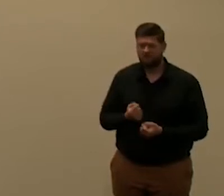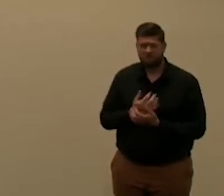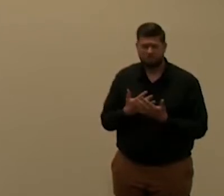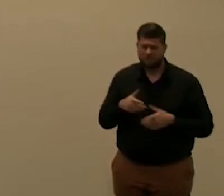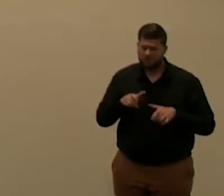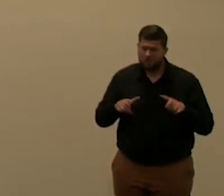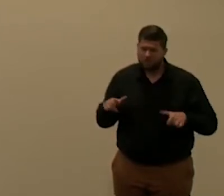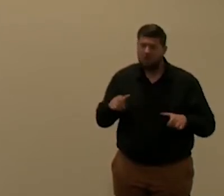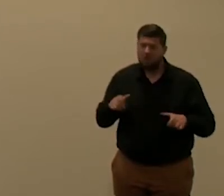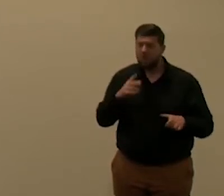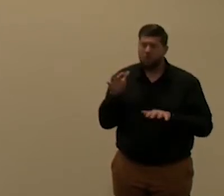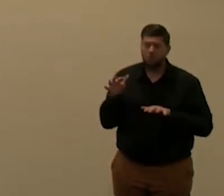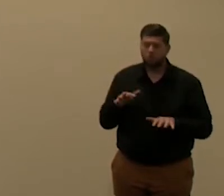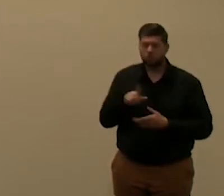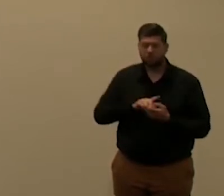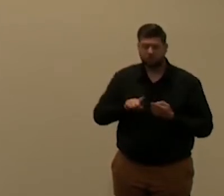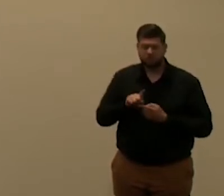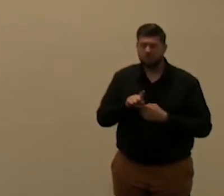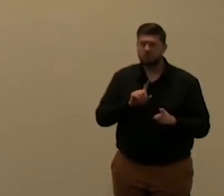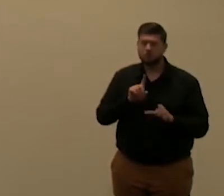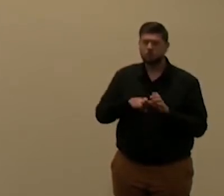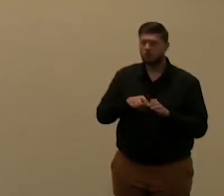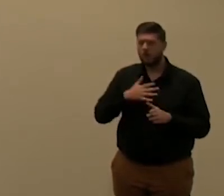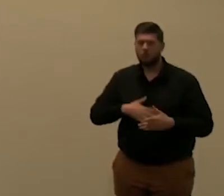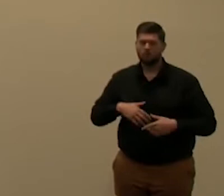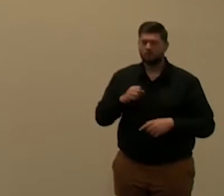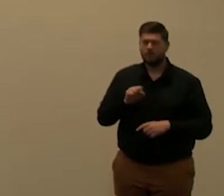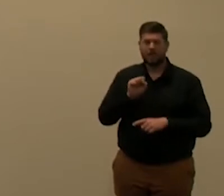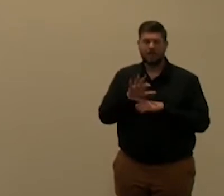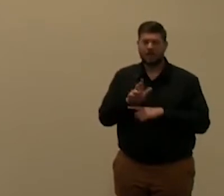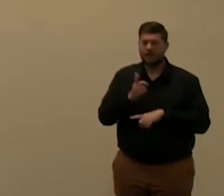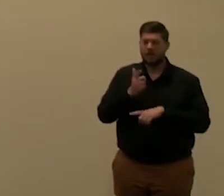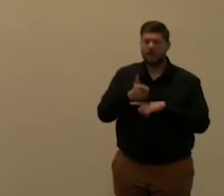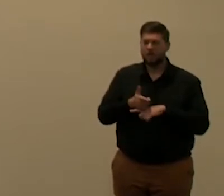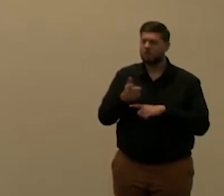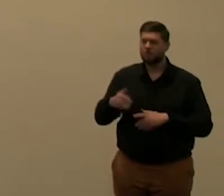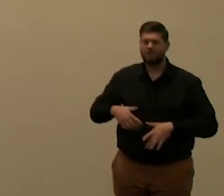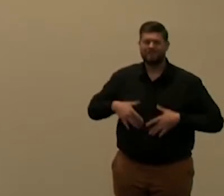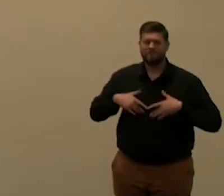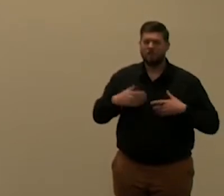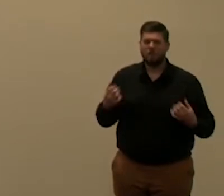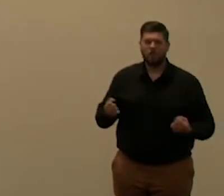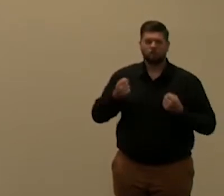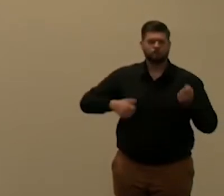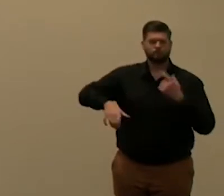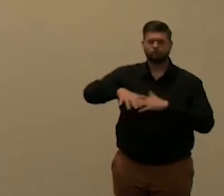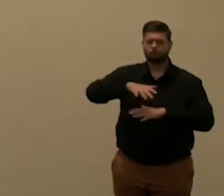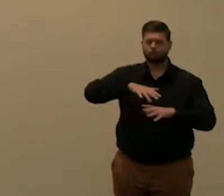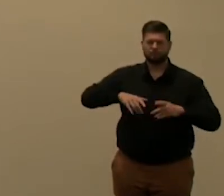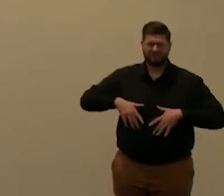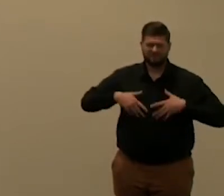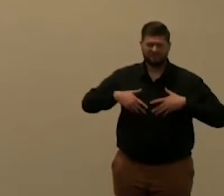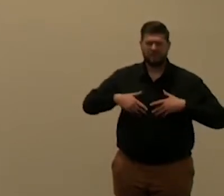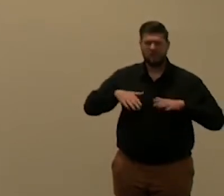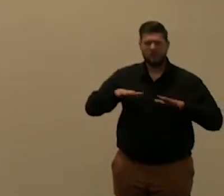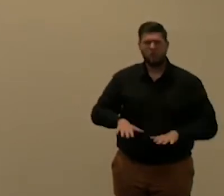to go the extra mile and put on their camera, but the image is very bad. Or people who are meeting